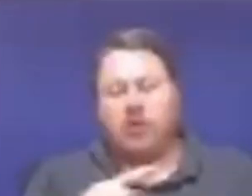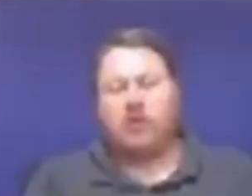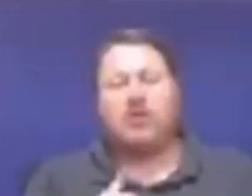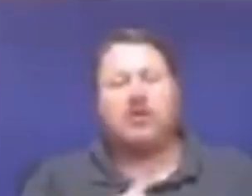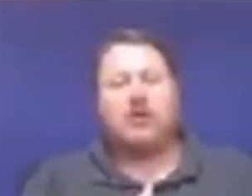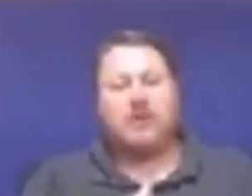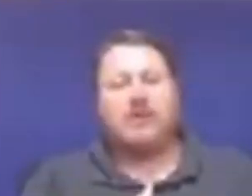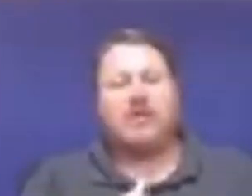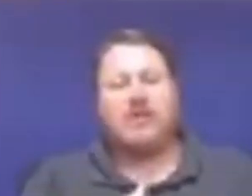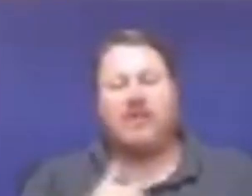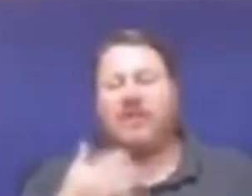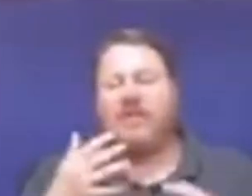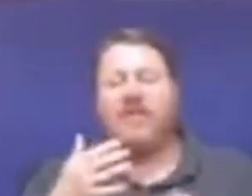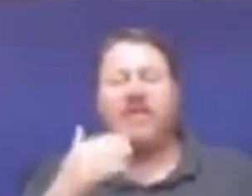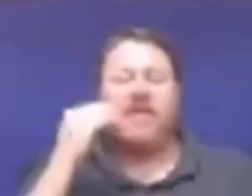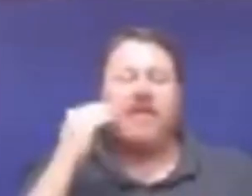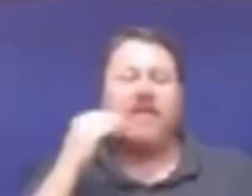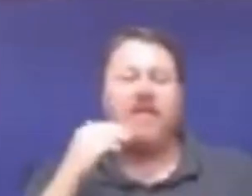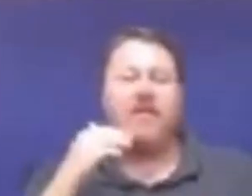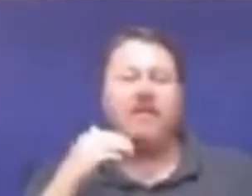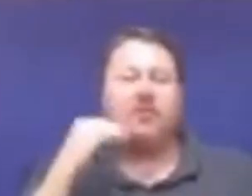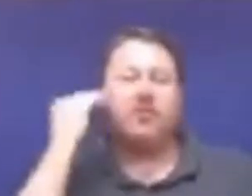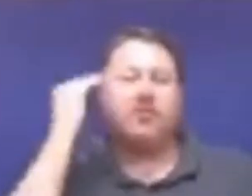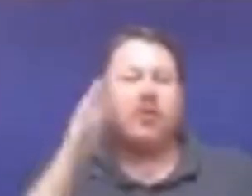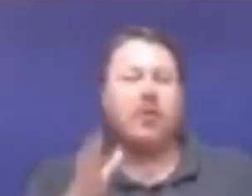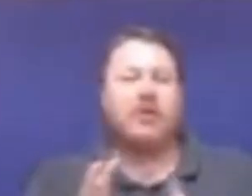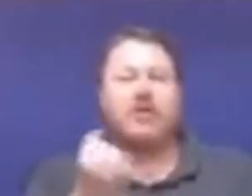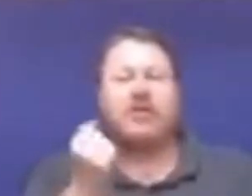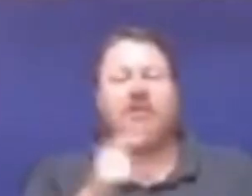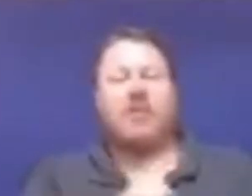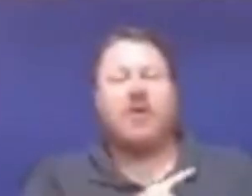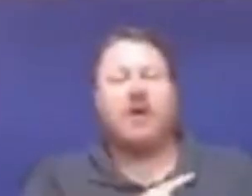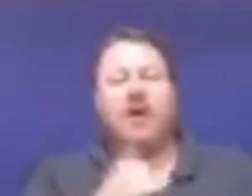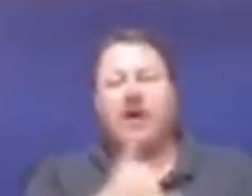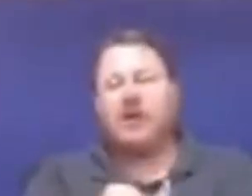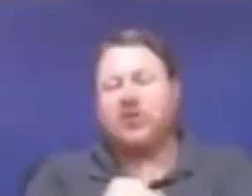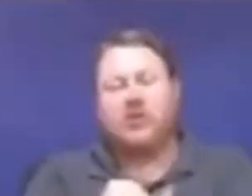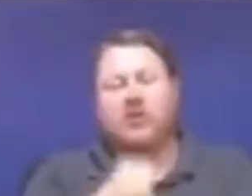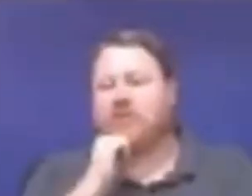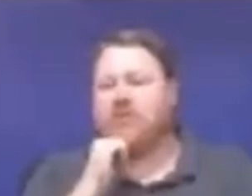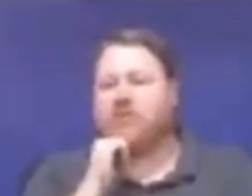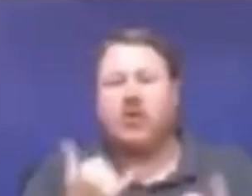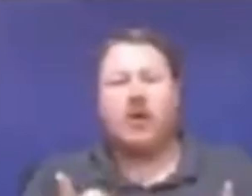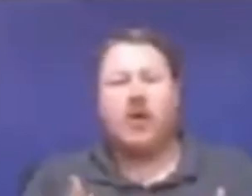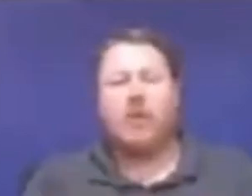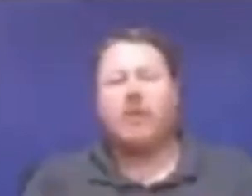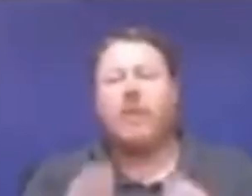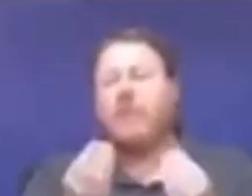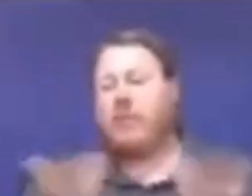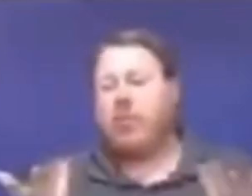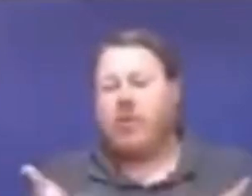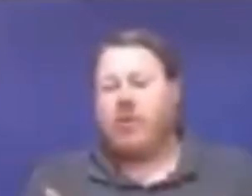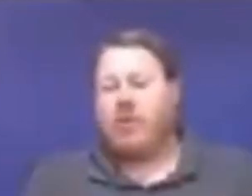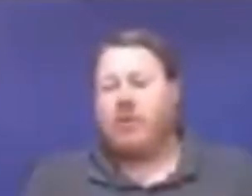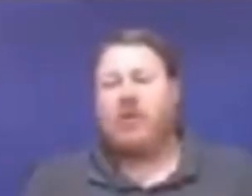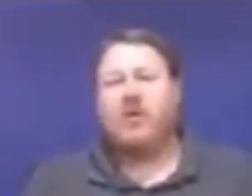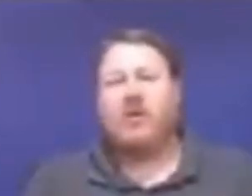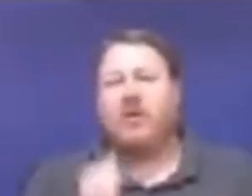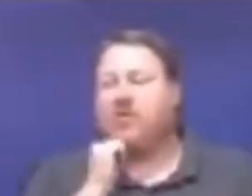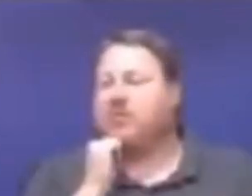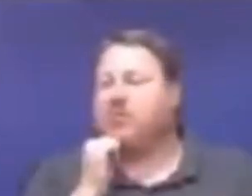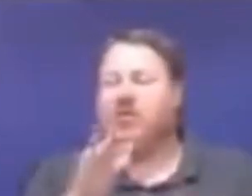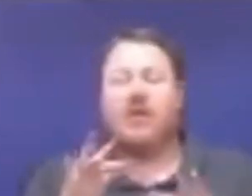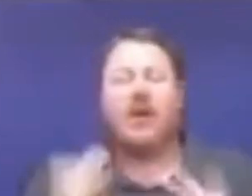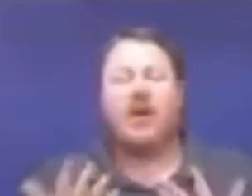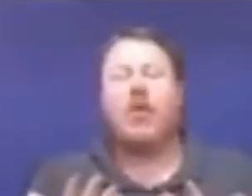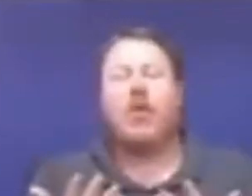my biggest achievements, because this country will not be where we are. And we are not going to allow a